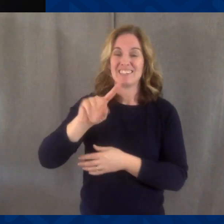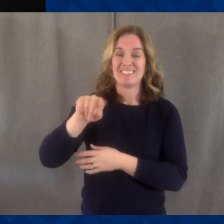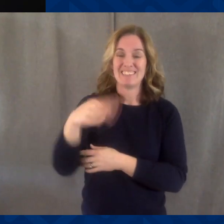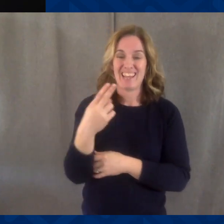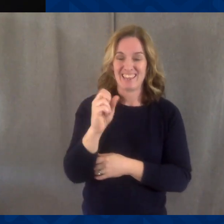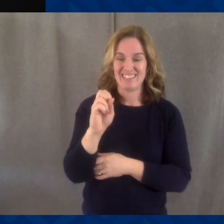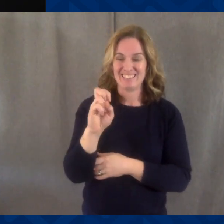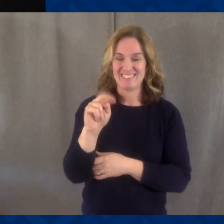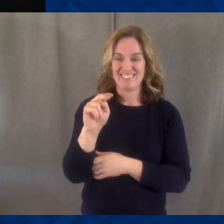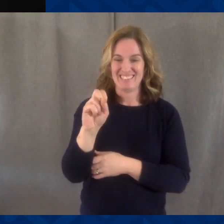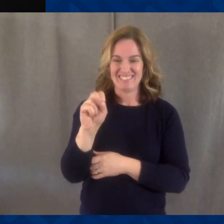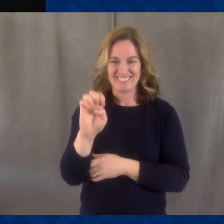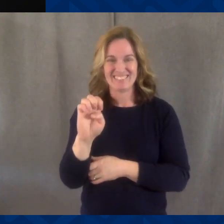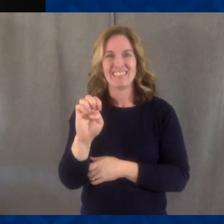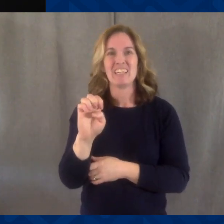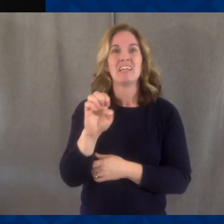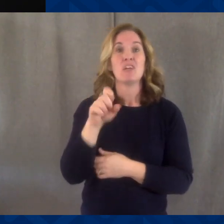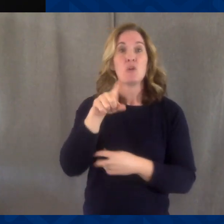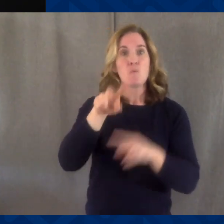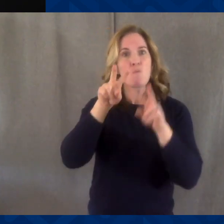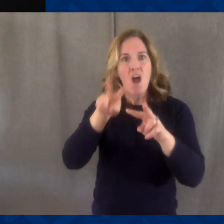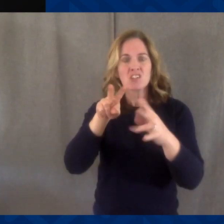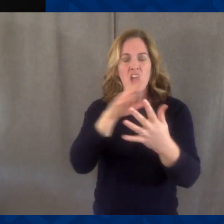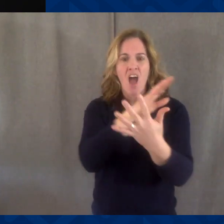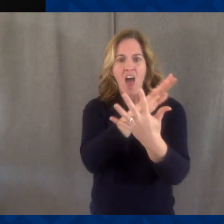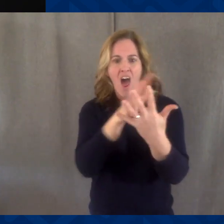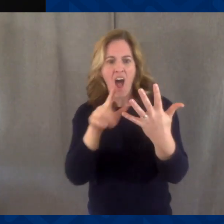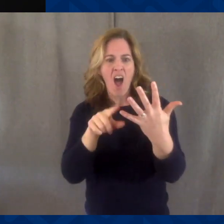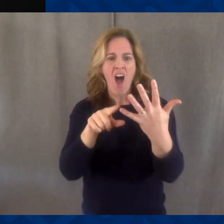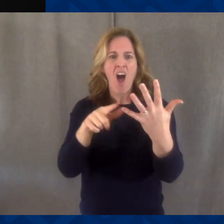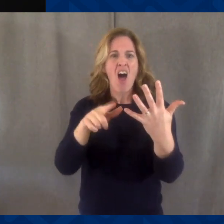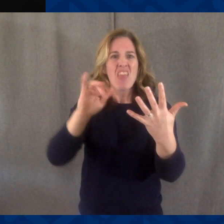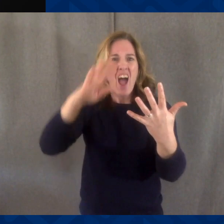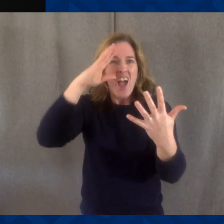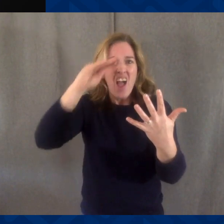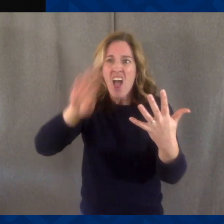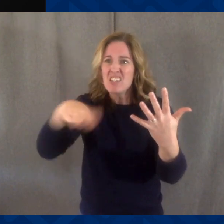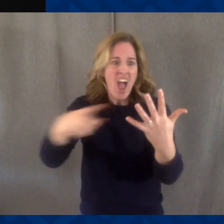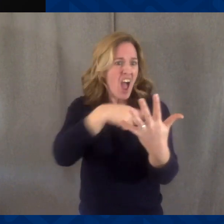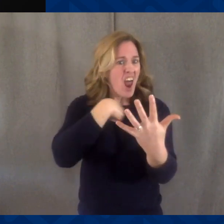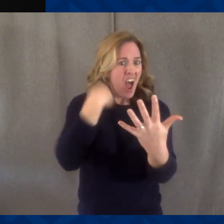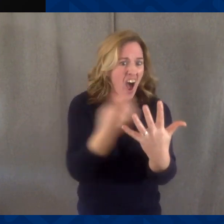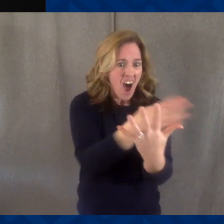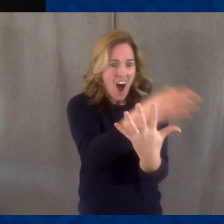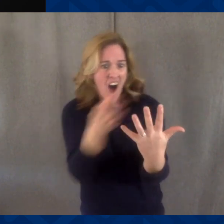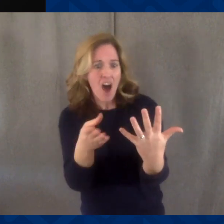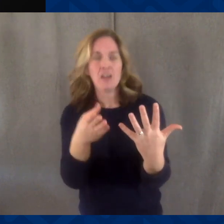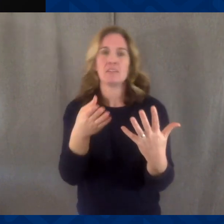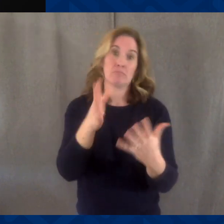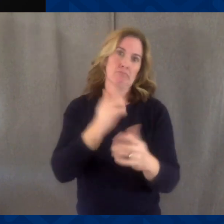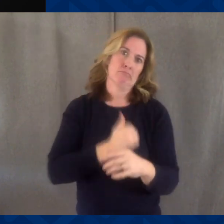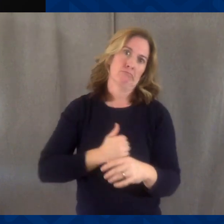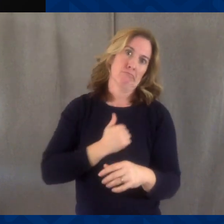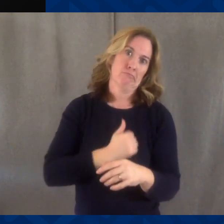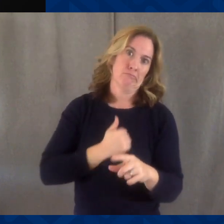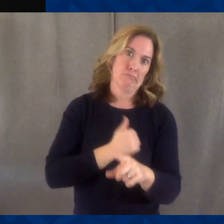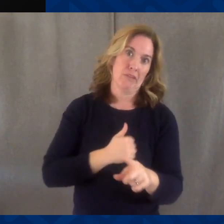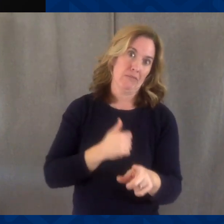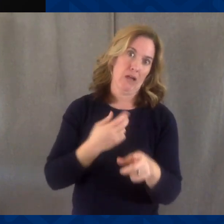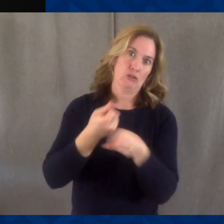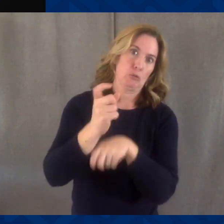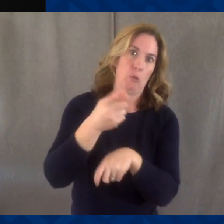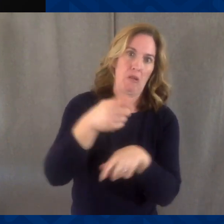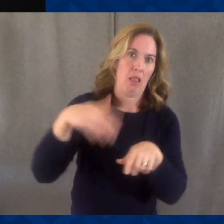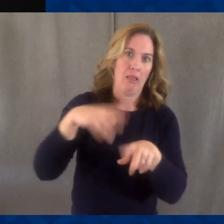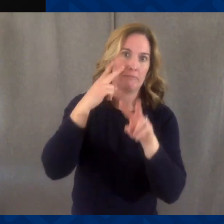the entire movie, right? I'm sorry if you haven't seen it before. Spoiler alert, it's like 20 years old. But Jesus' original audience at this point, they're all looking